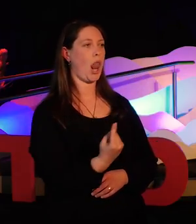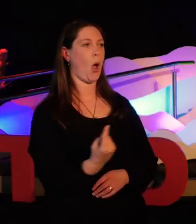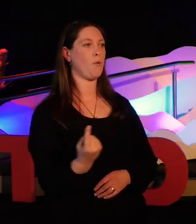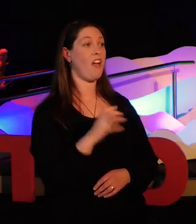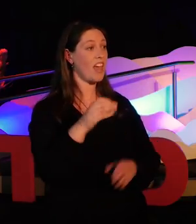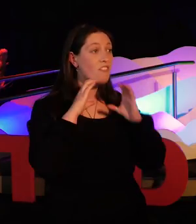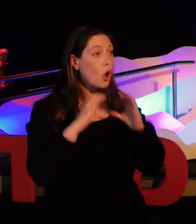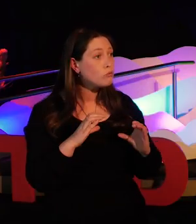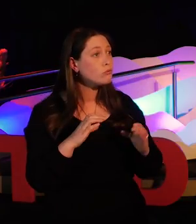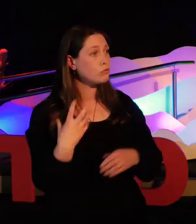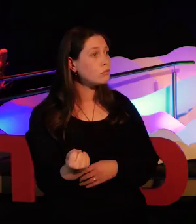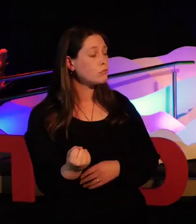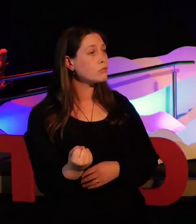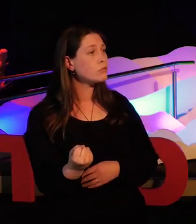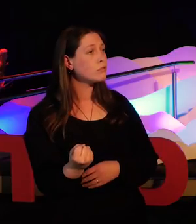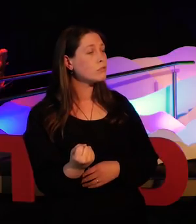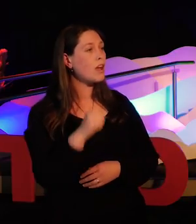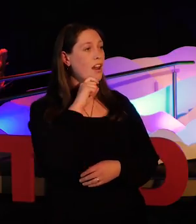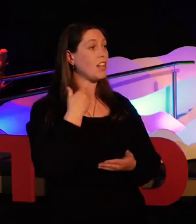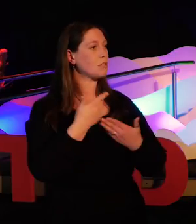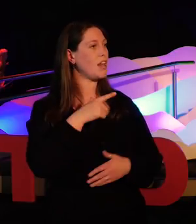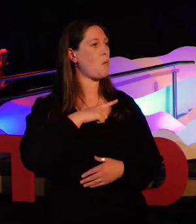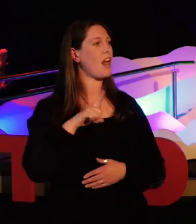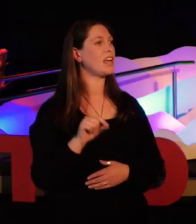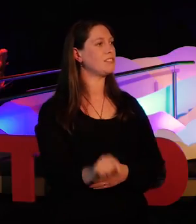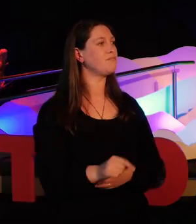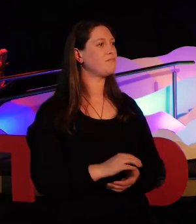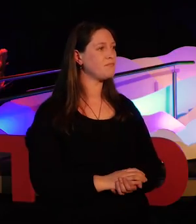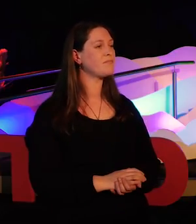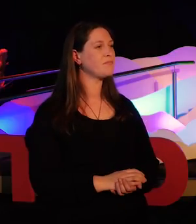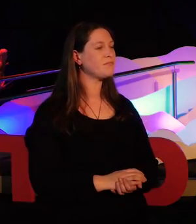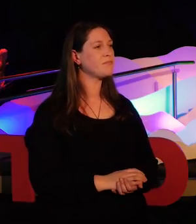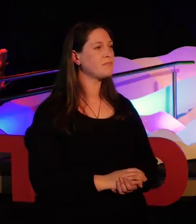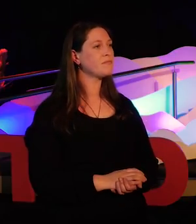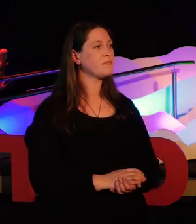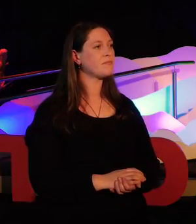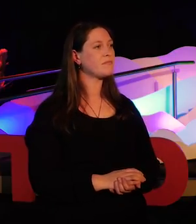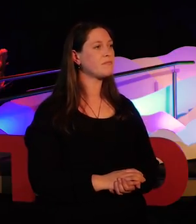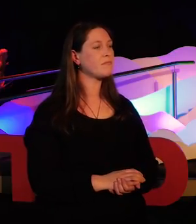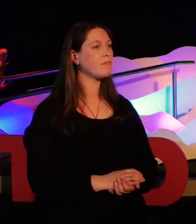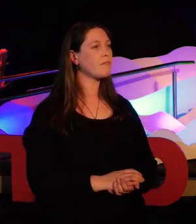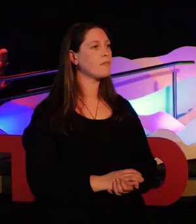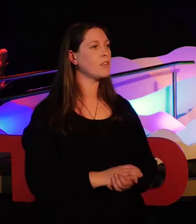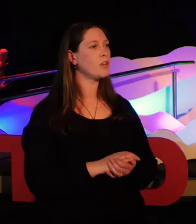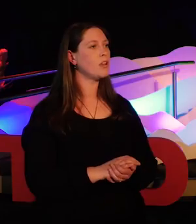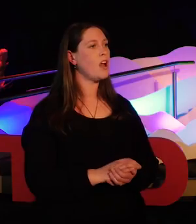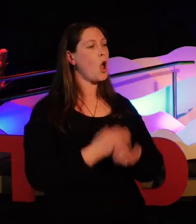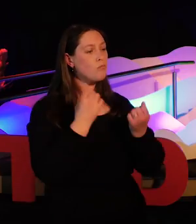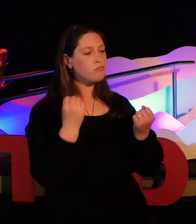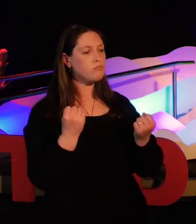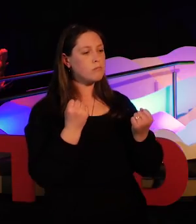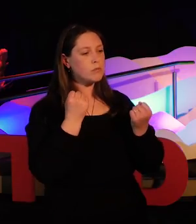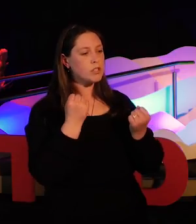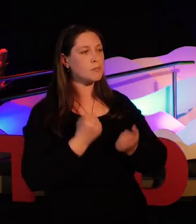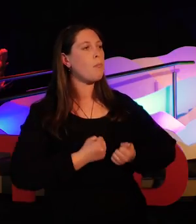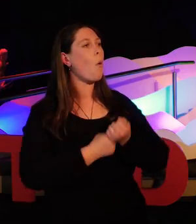alone. They've got a coach, and we'll explain why they have a coach. But they have proven support team around